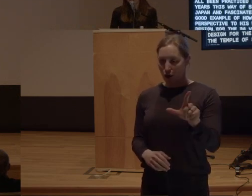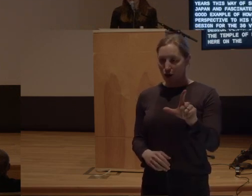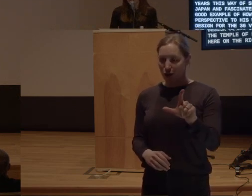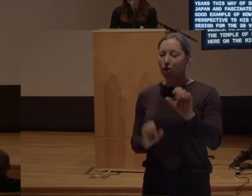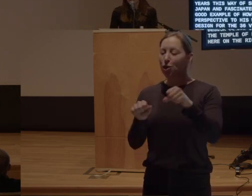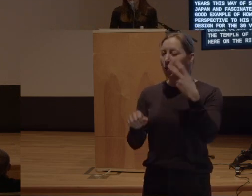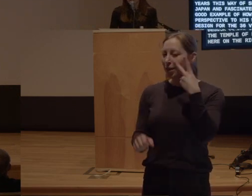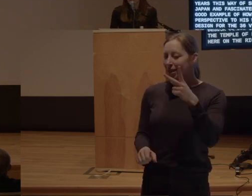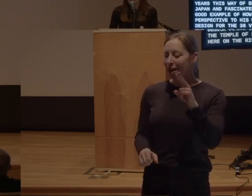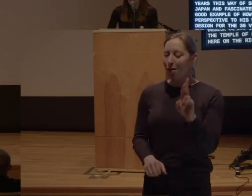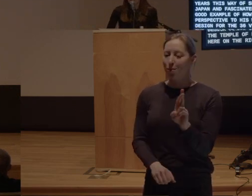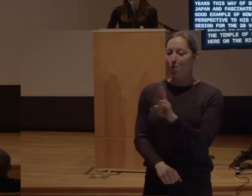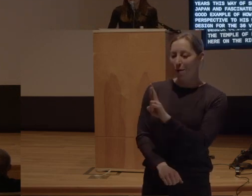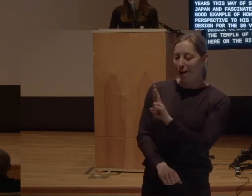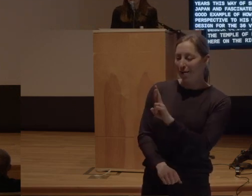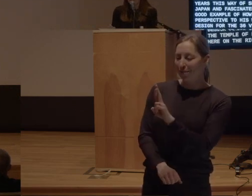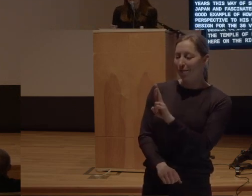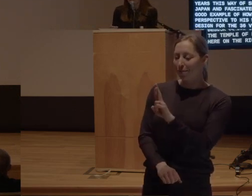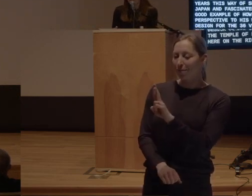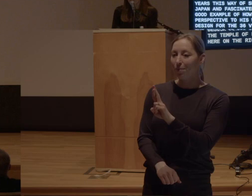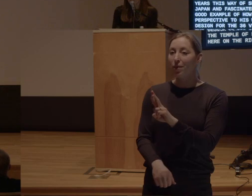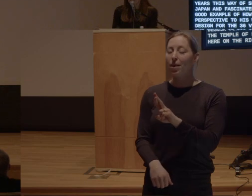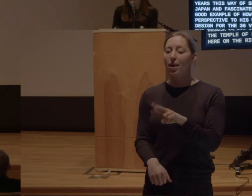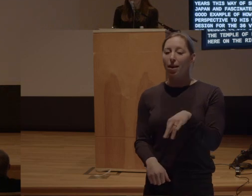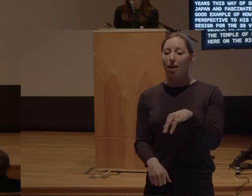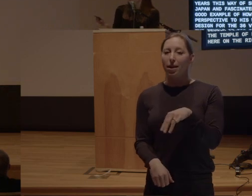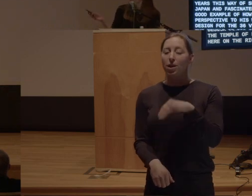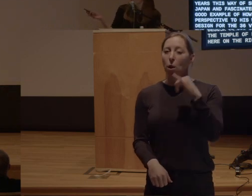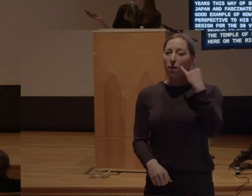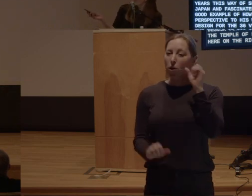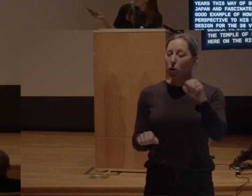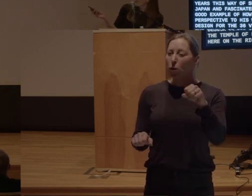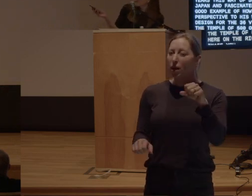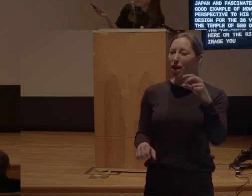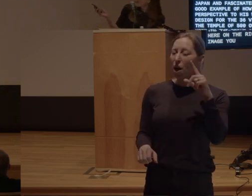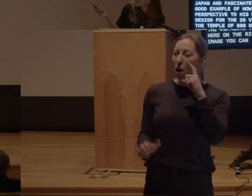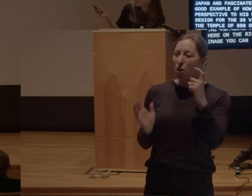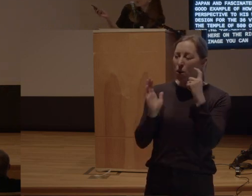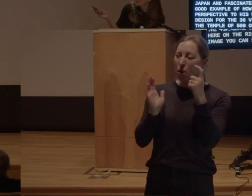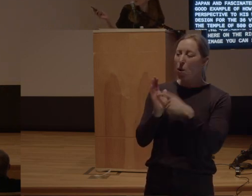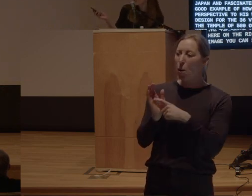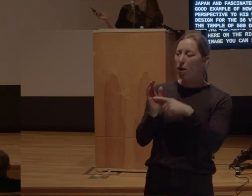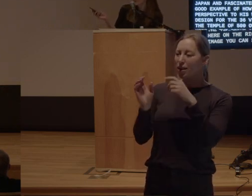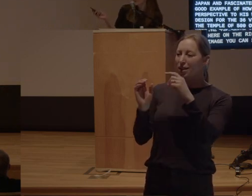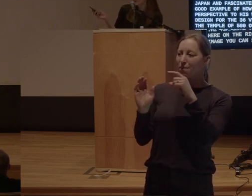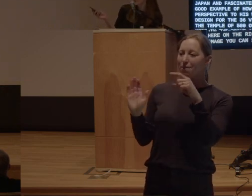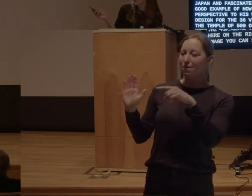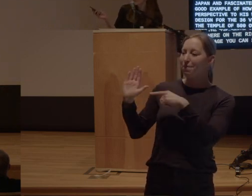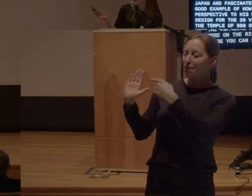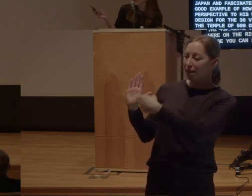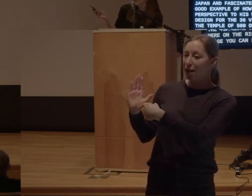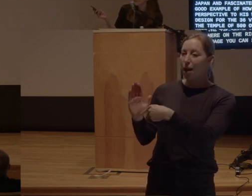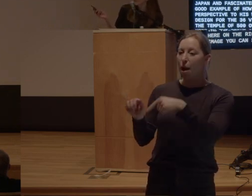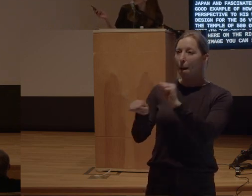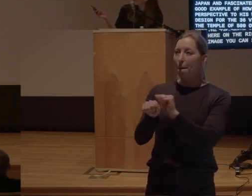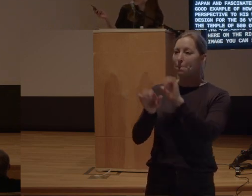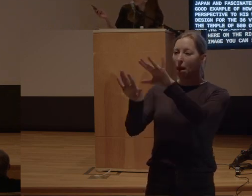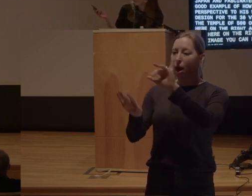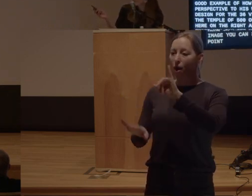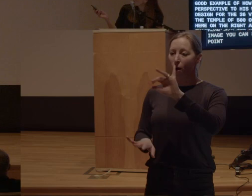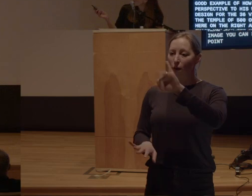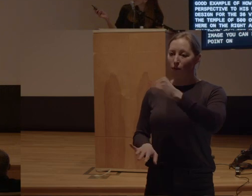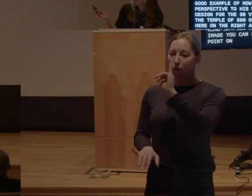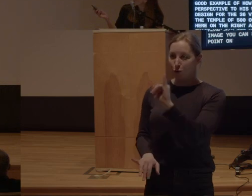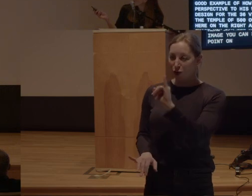right. And so if you look at that image, you can see how Mount Fuji is the vanishing point on